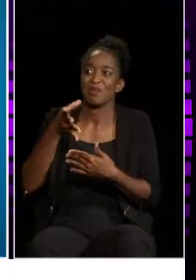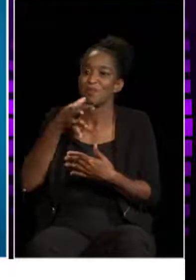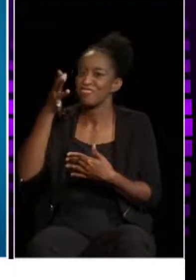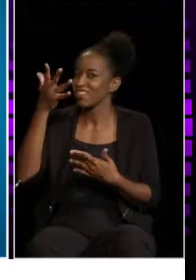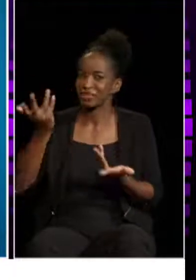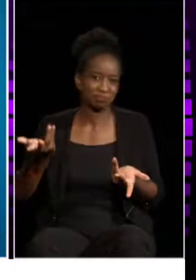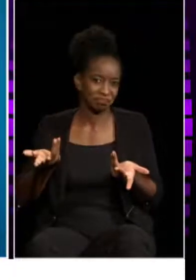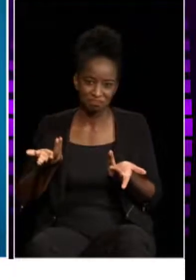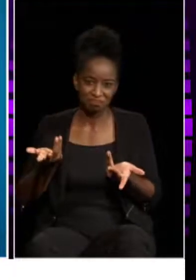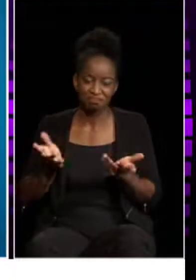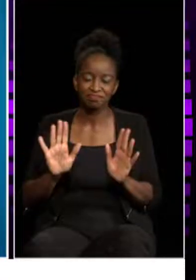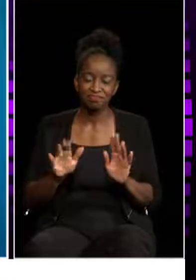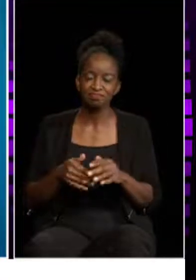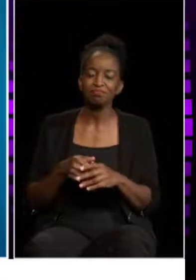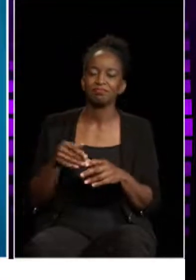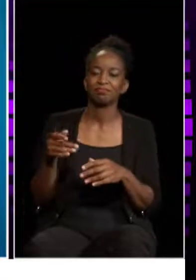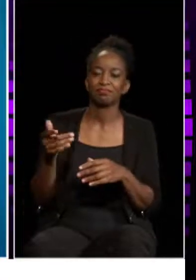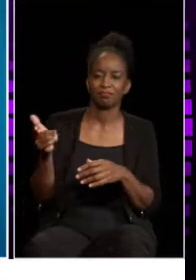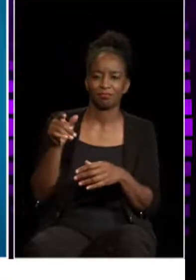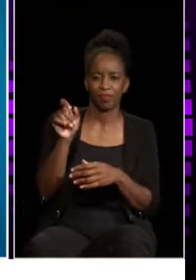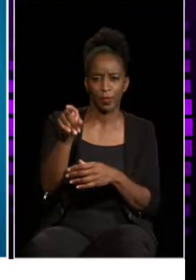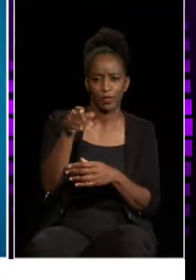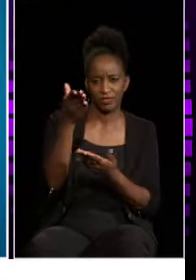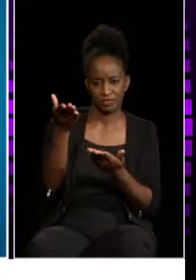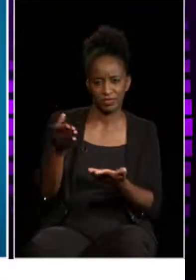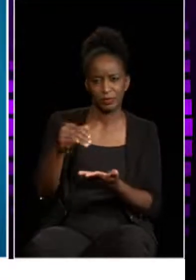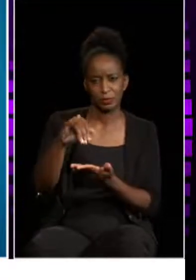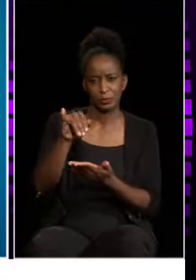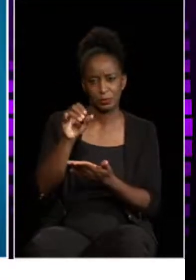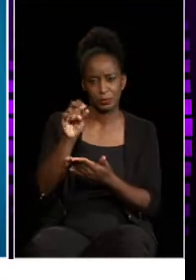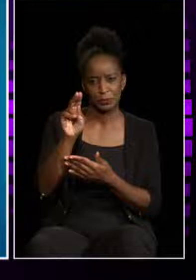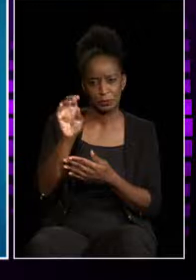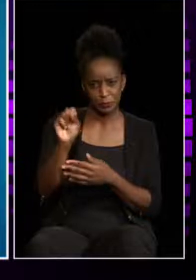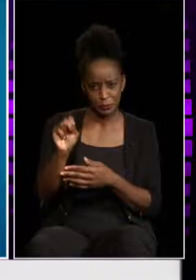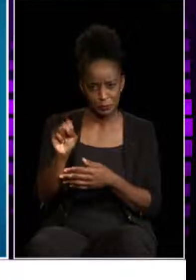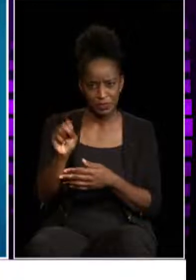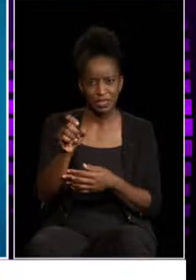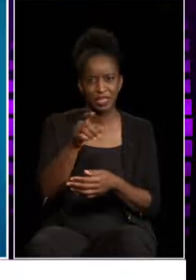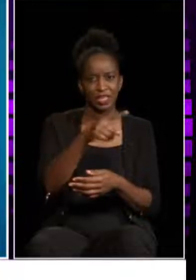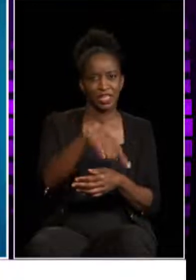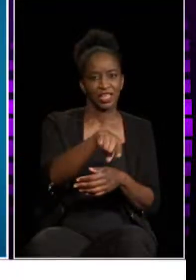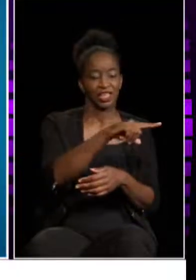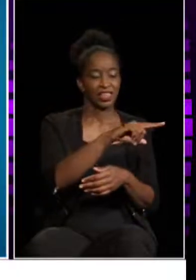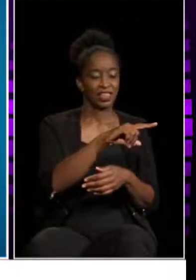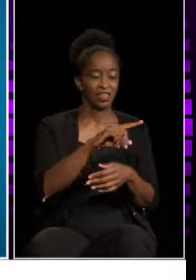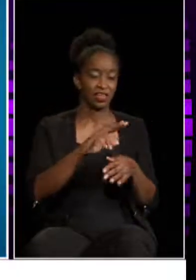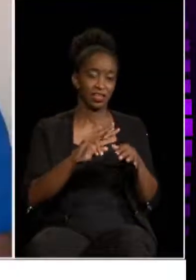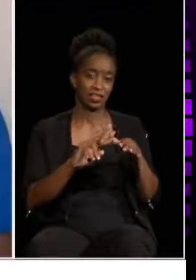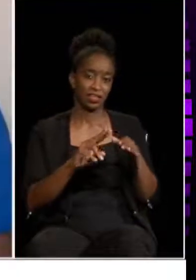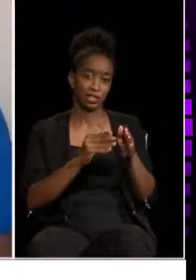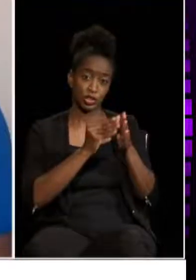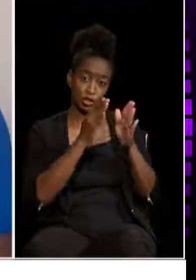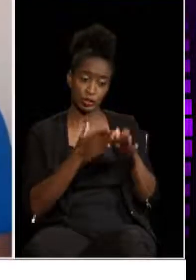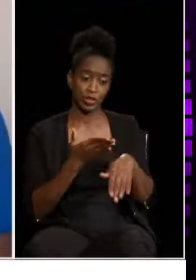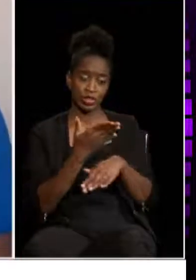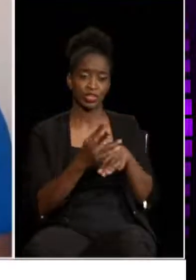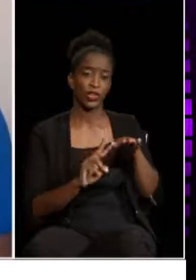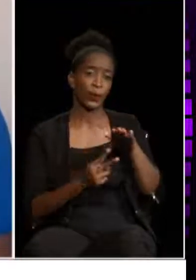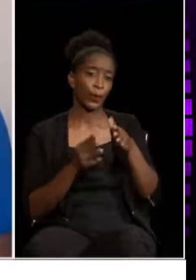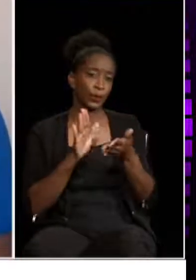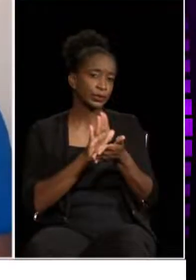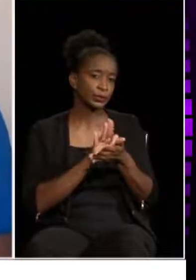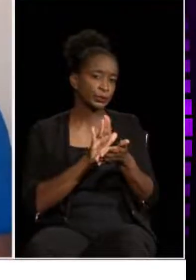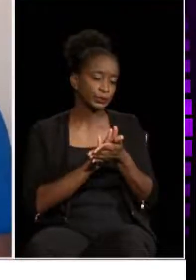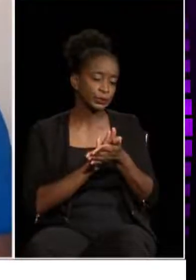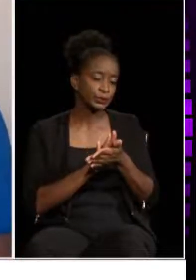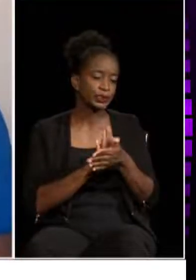when it comes to primary school children who obviously would not be as vocal or as able to express what they're experiencing,